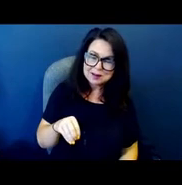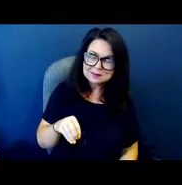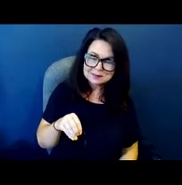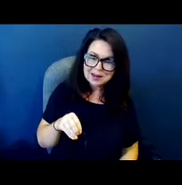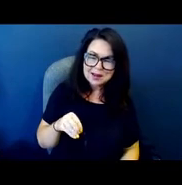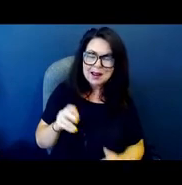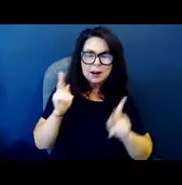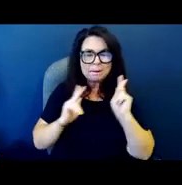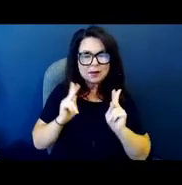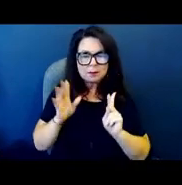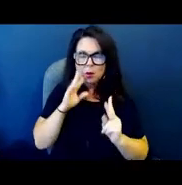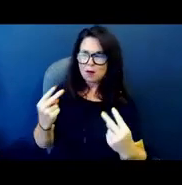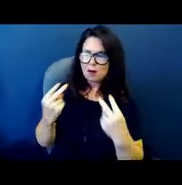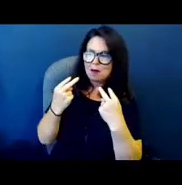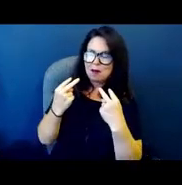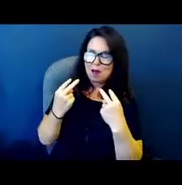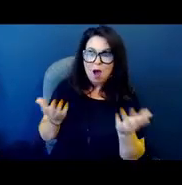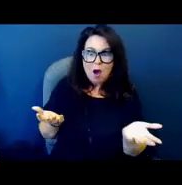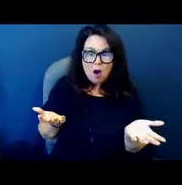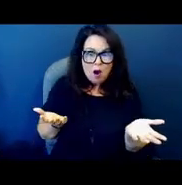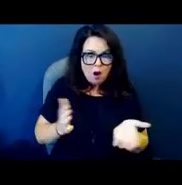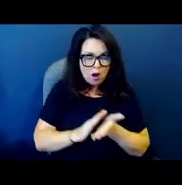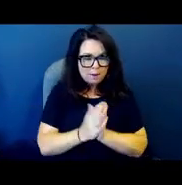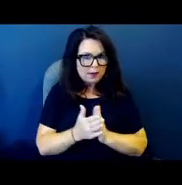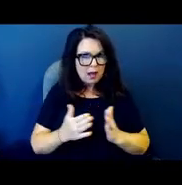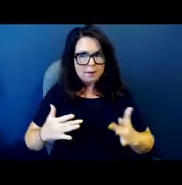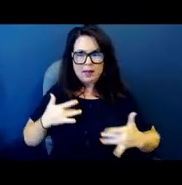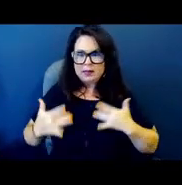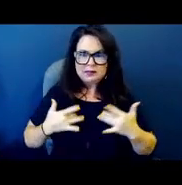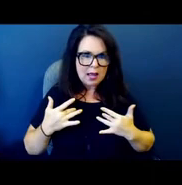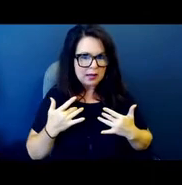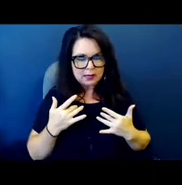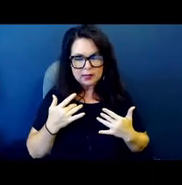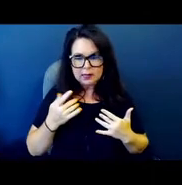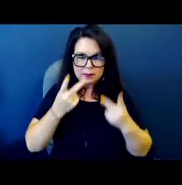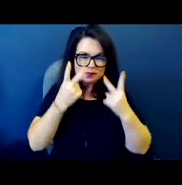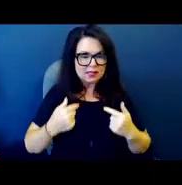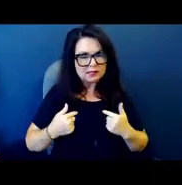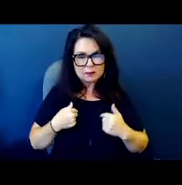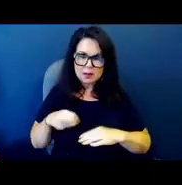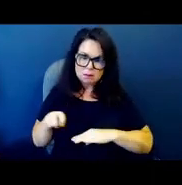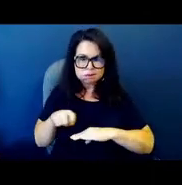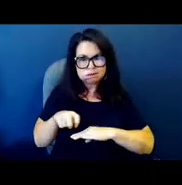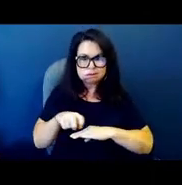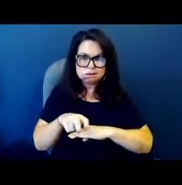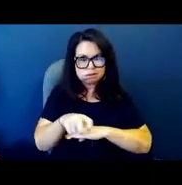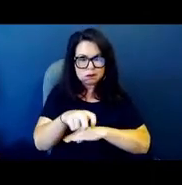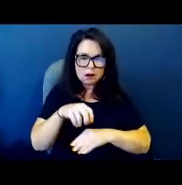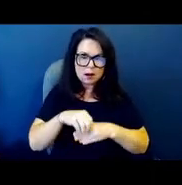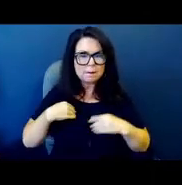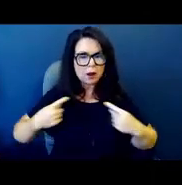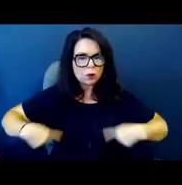just getting excited because they see me rolling down the street, or because